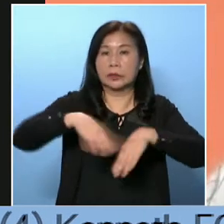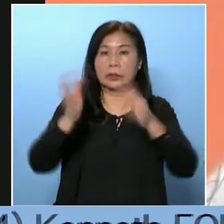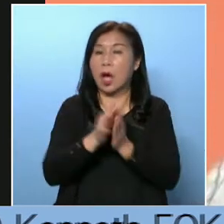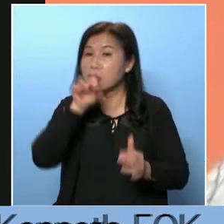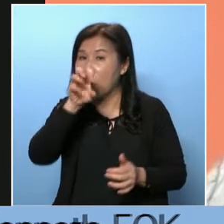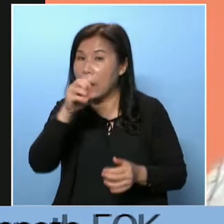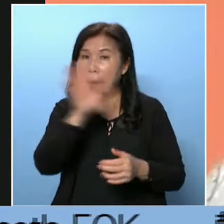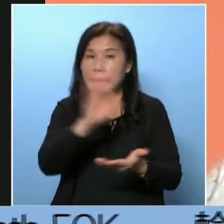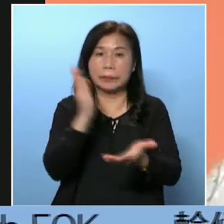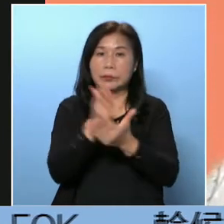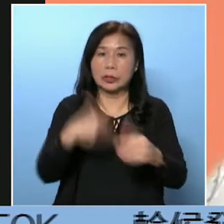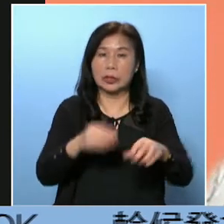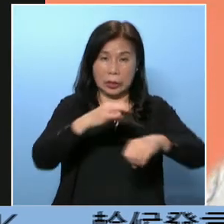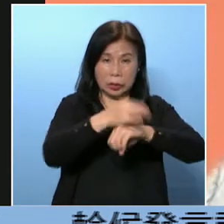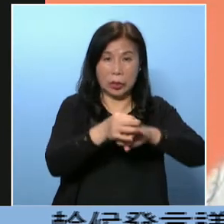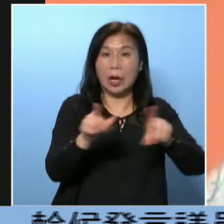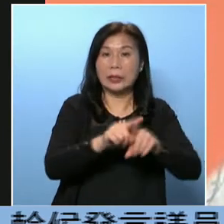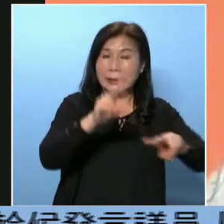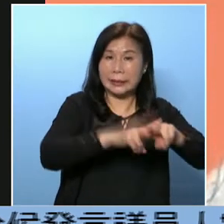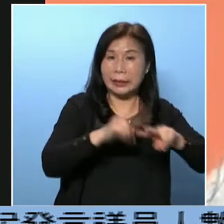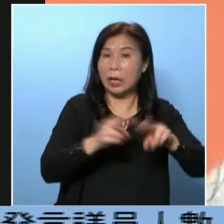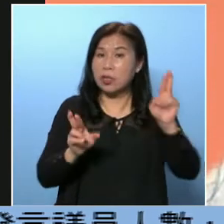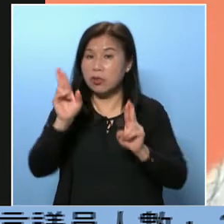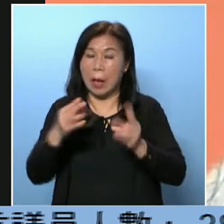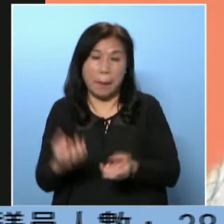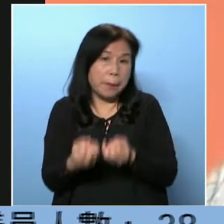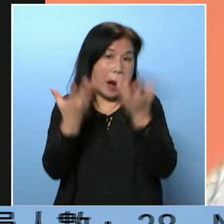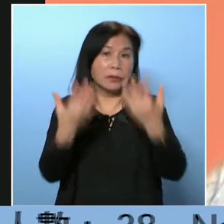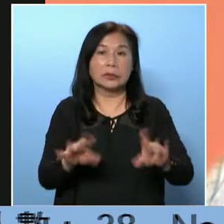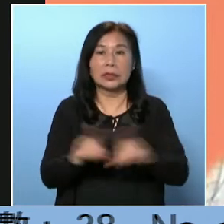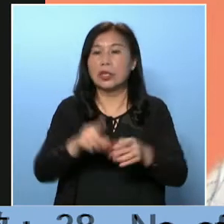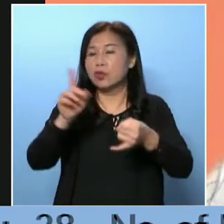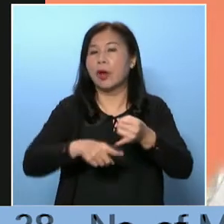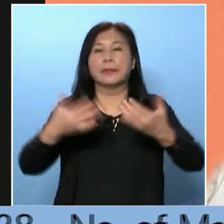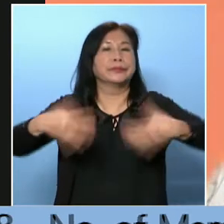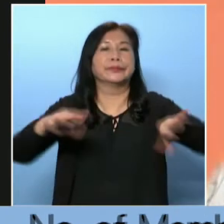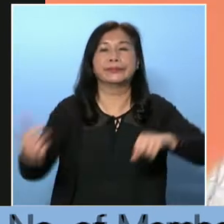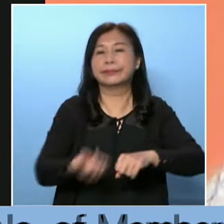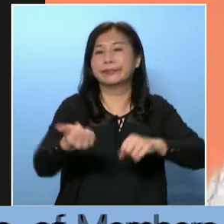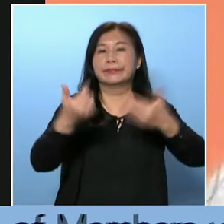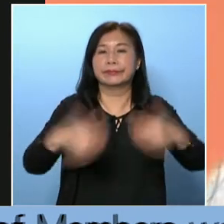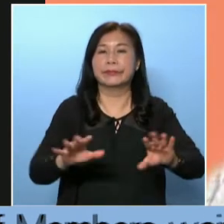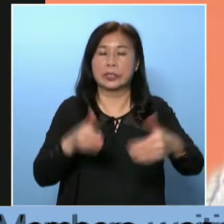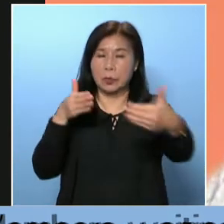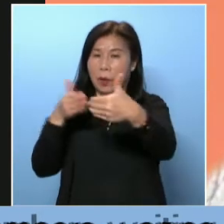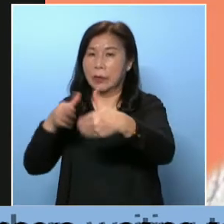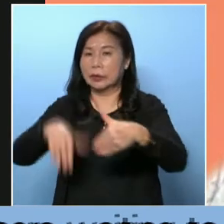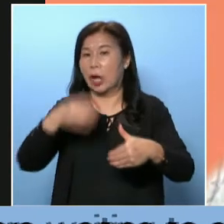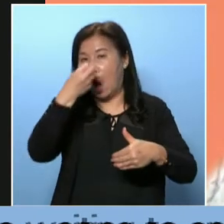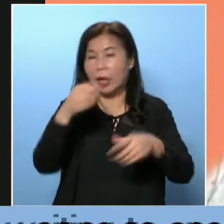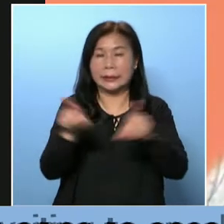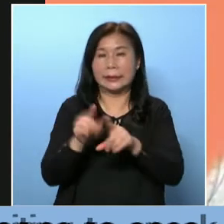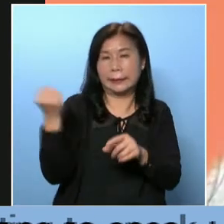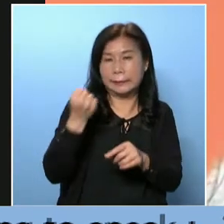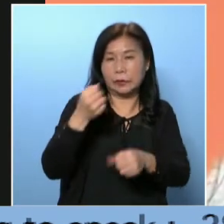virus. It's not just a talk. A lot of the mainland cities, they can survive a lot of past outbreaks, and